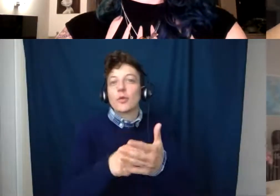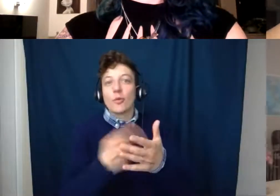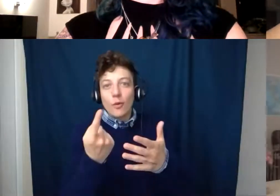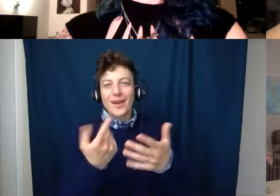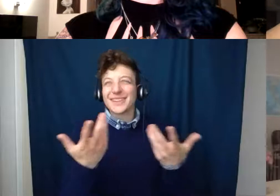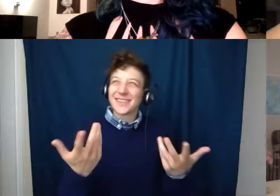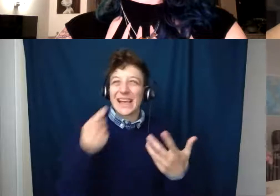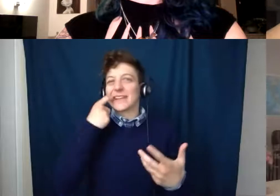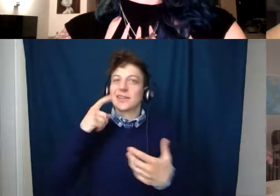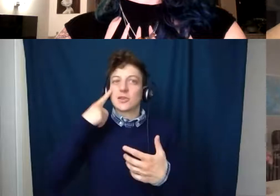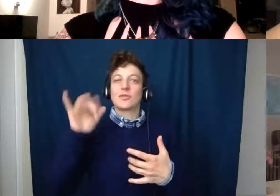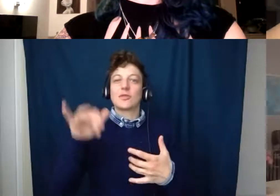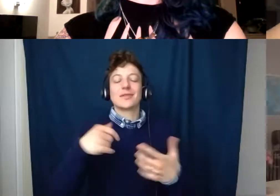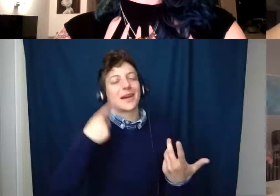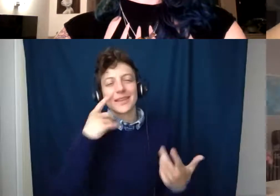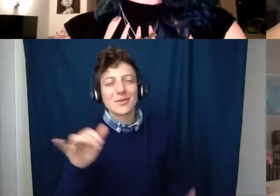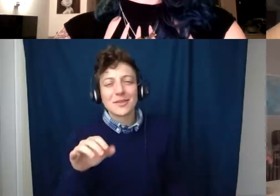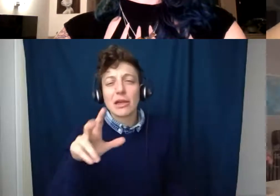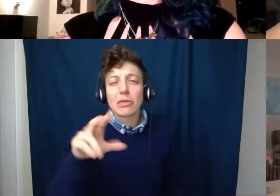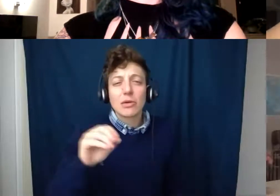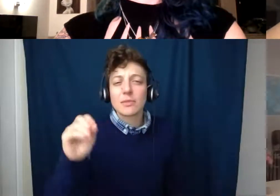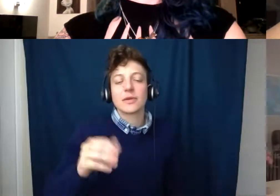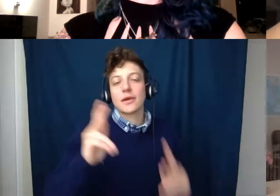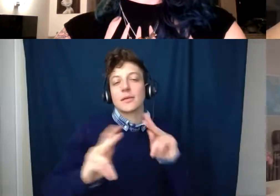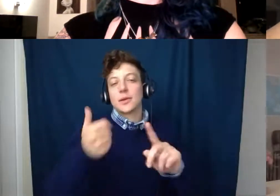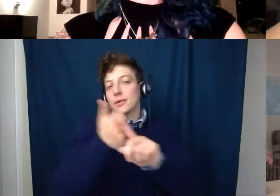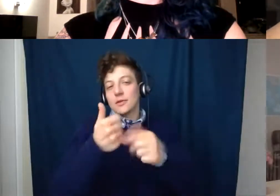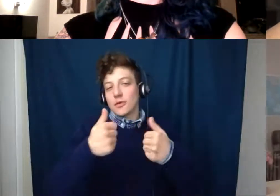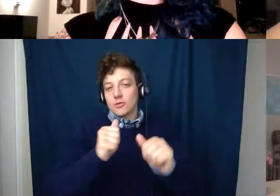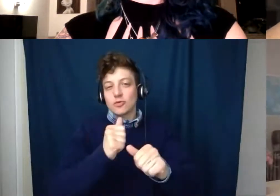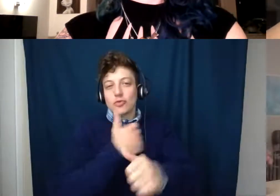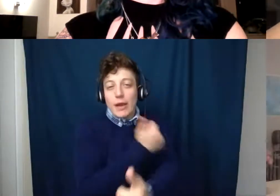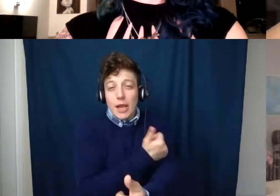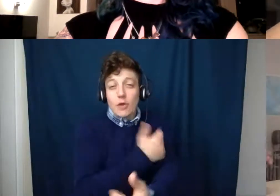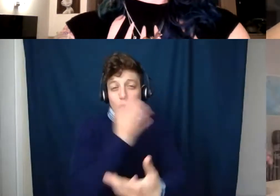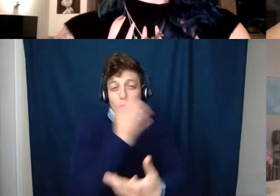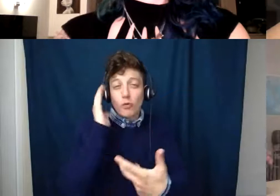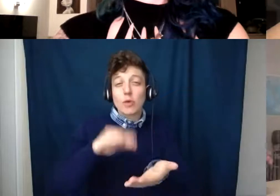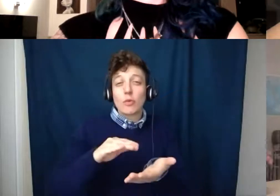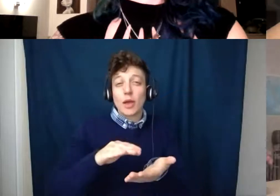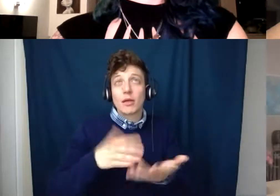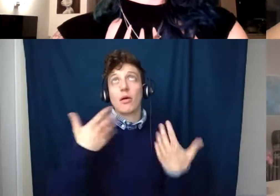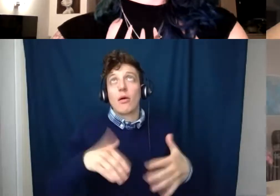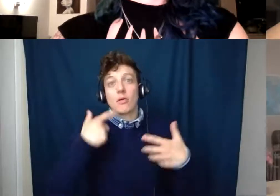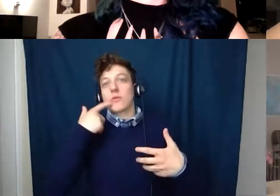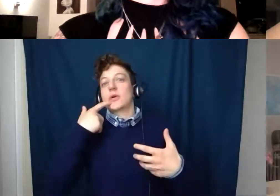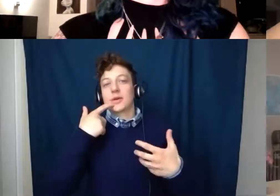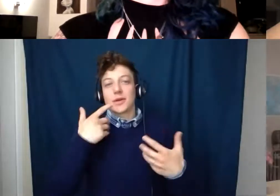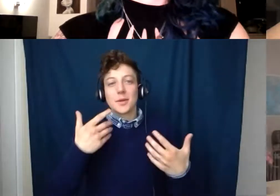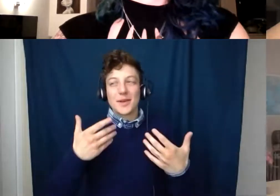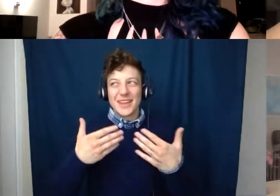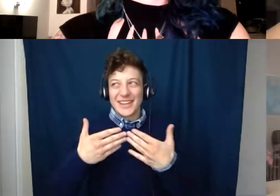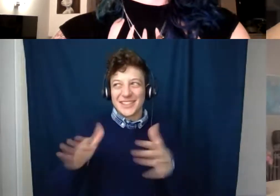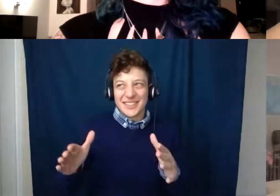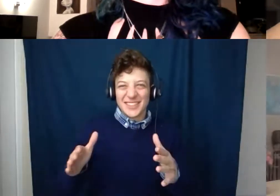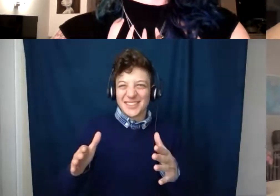heroin will become addicted. And so really the vast majority of people won't. And so why then is the narrative that all drug